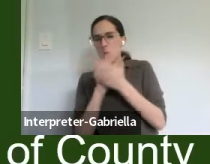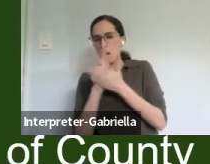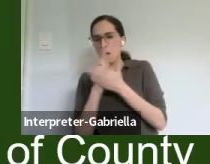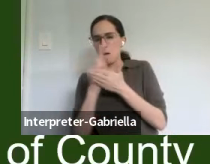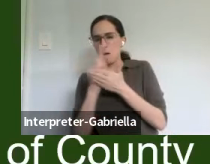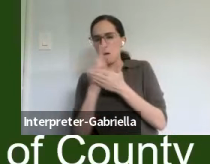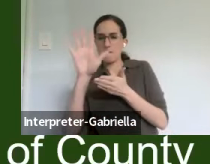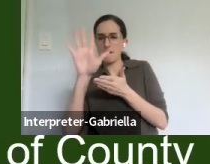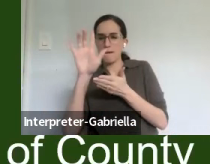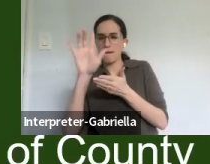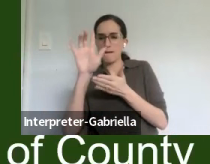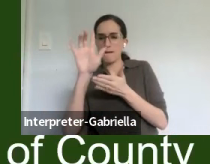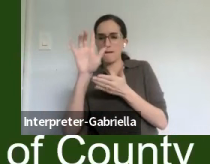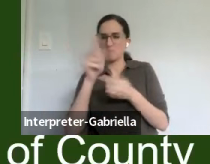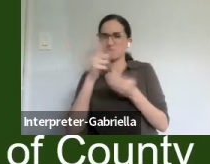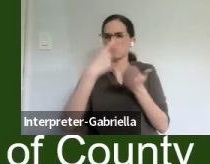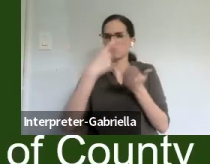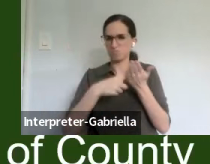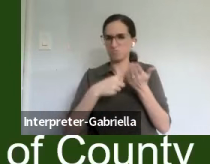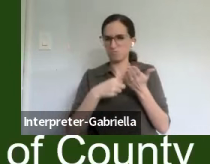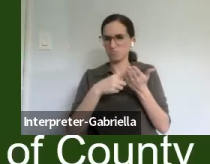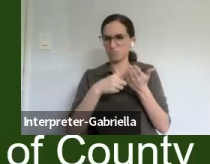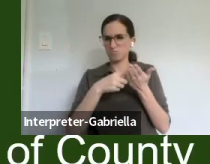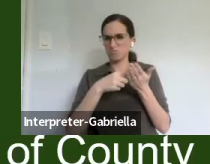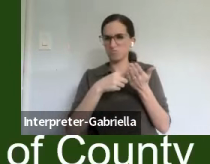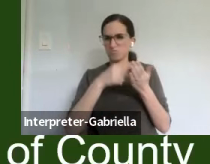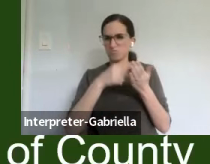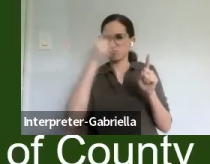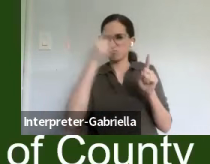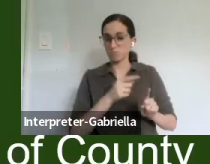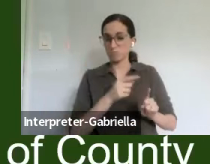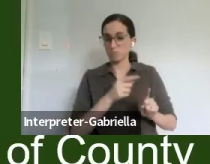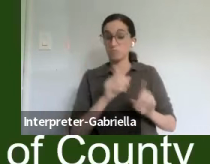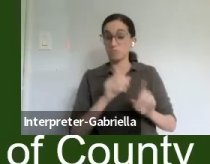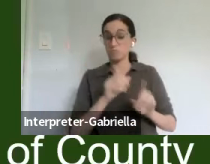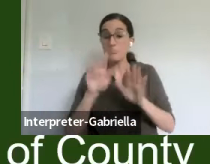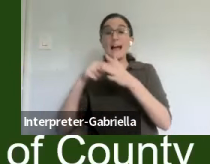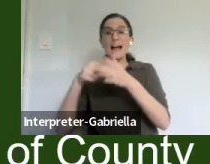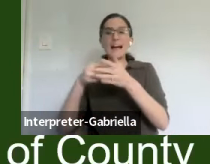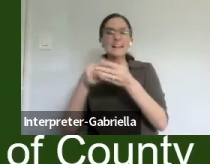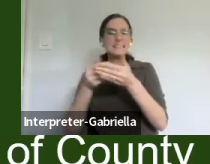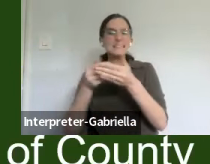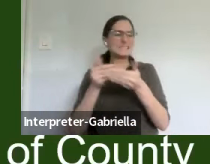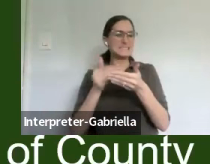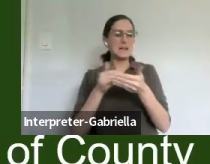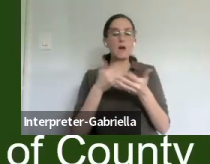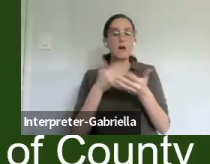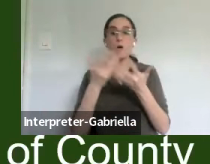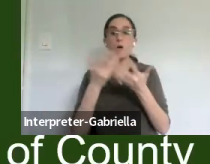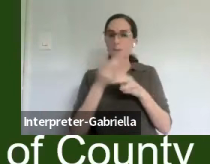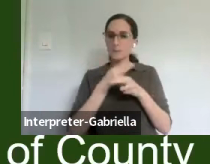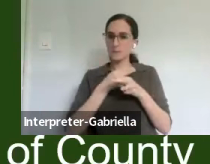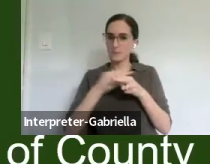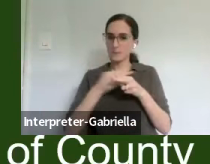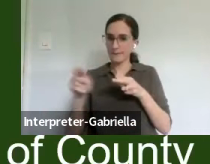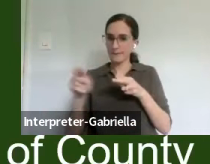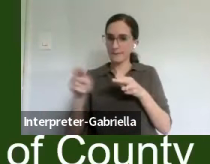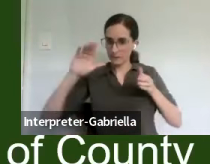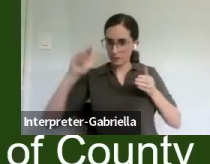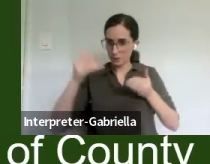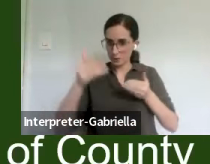so together. Before we get started, just to quickly do some introductions before we dive into